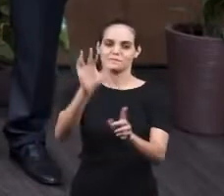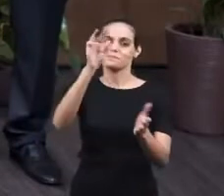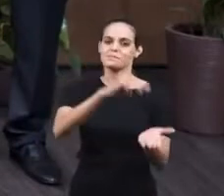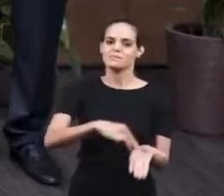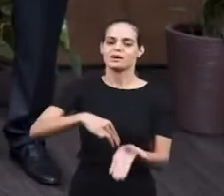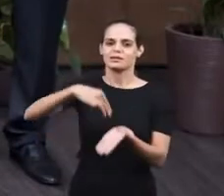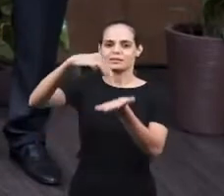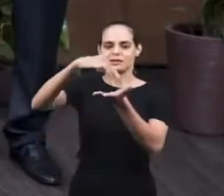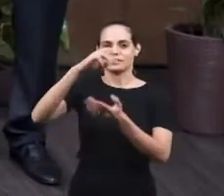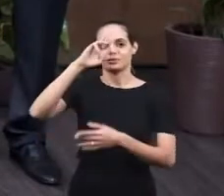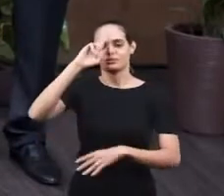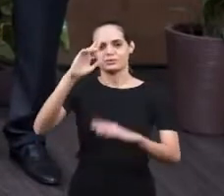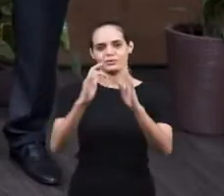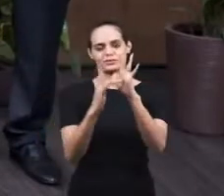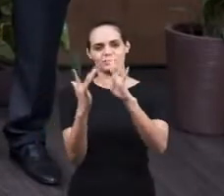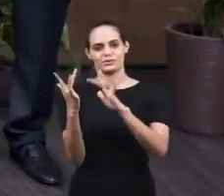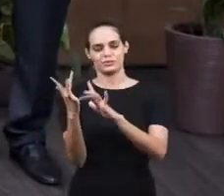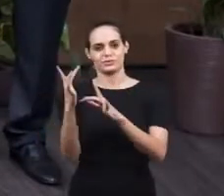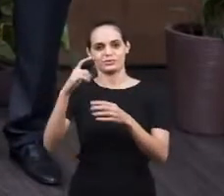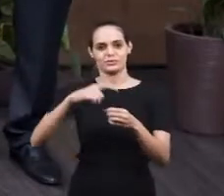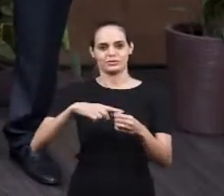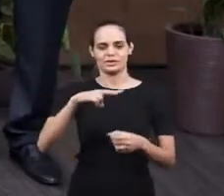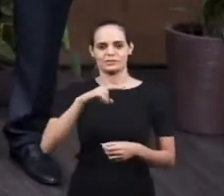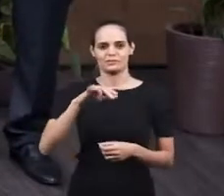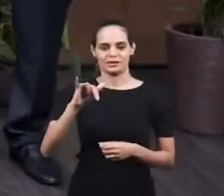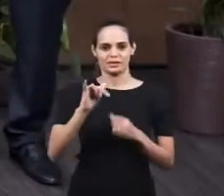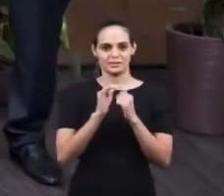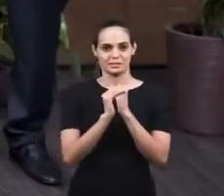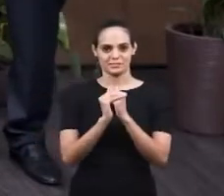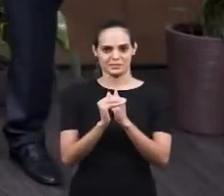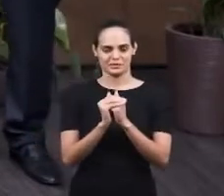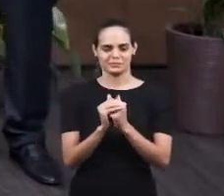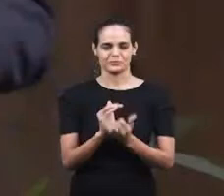Maranatha, Lord Jesus, come.